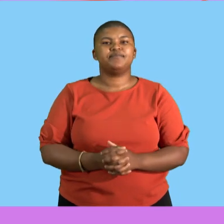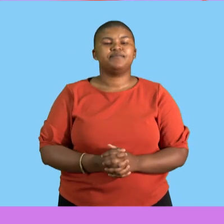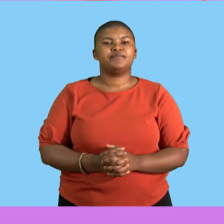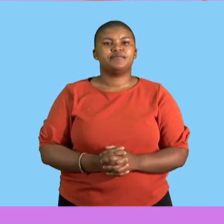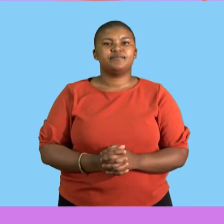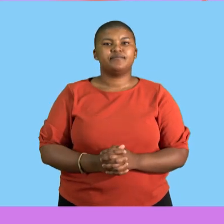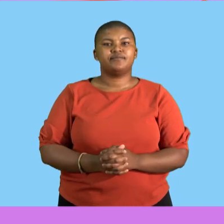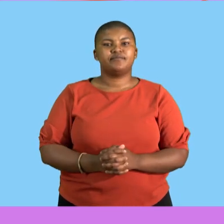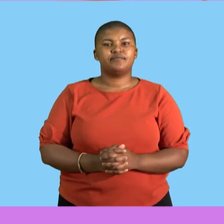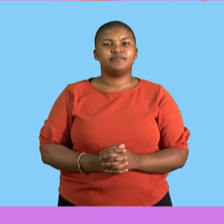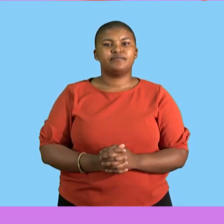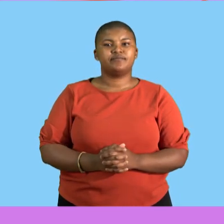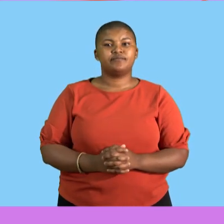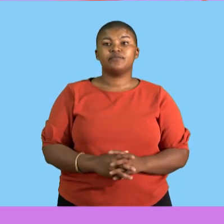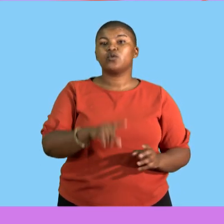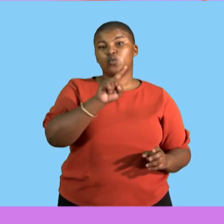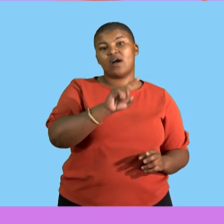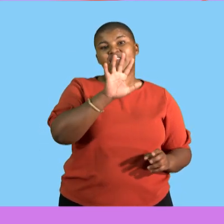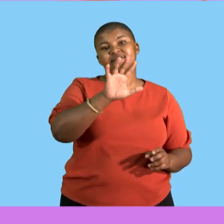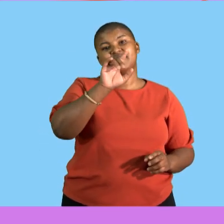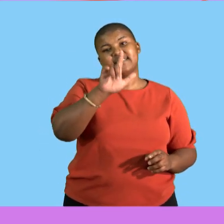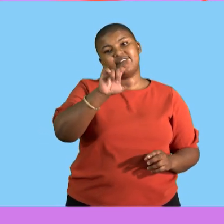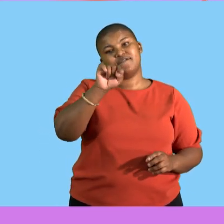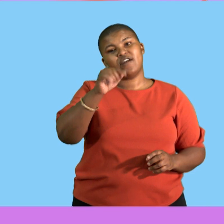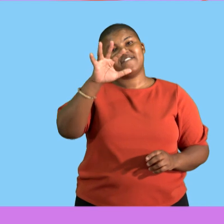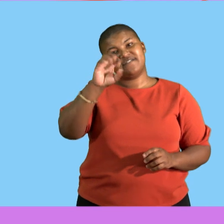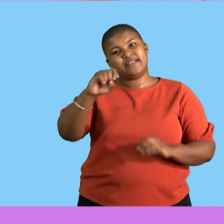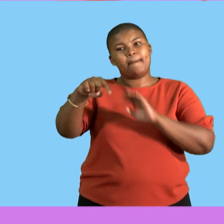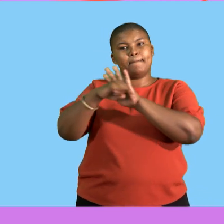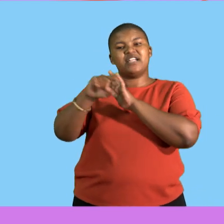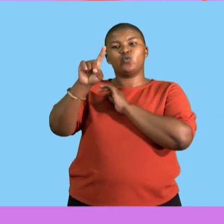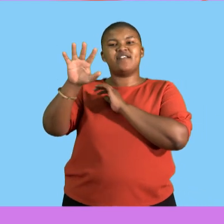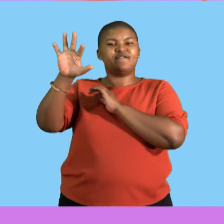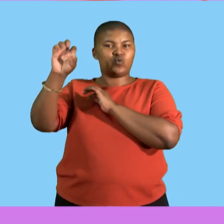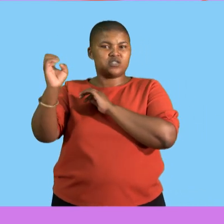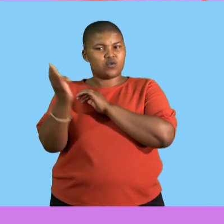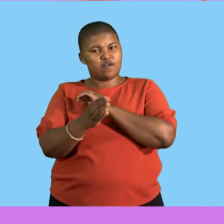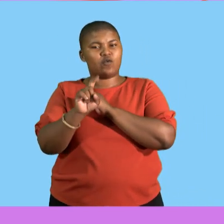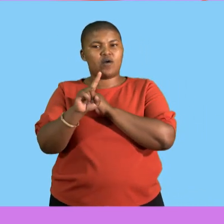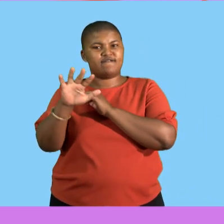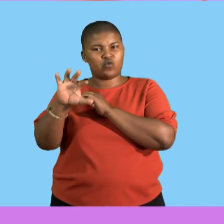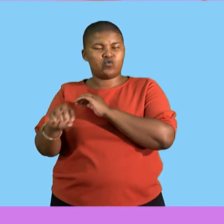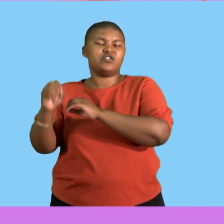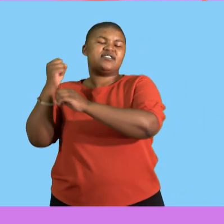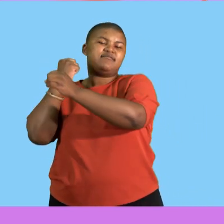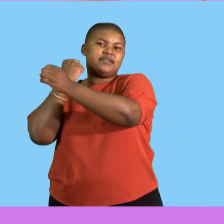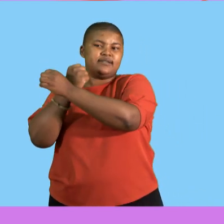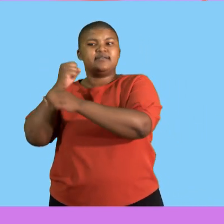12.5%. So 157 Rand 50 minus 140